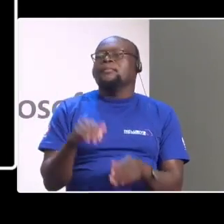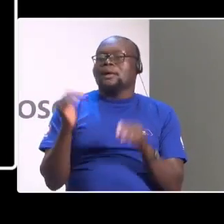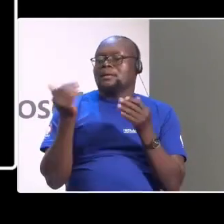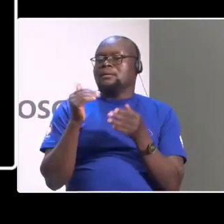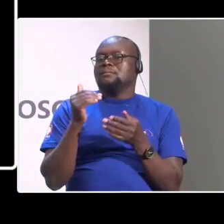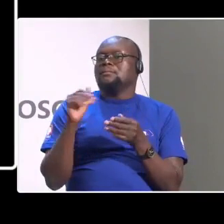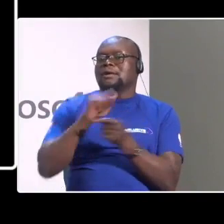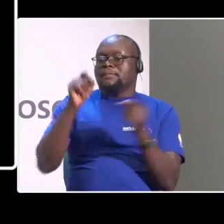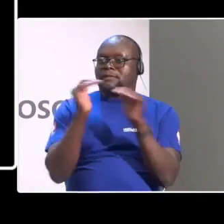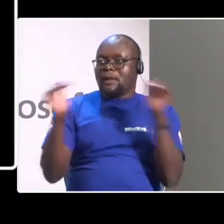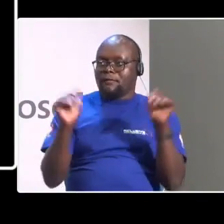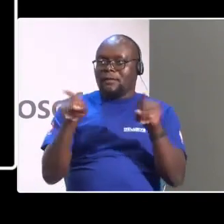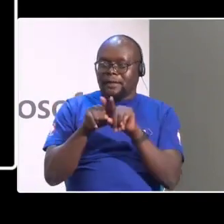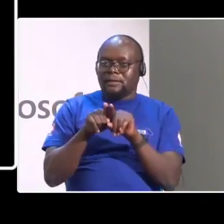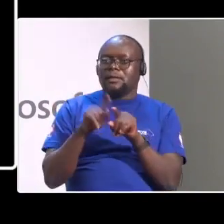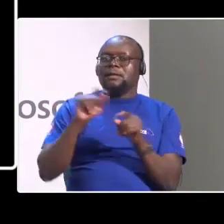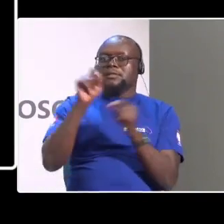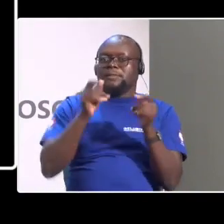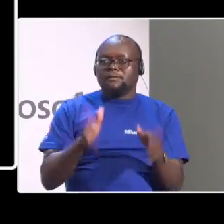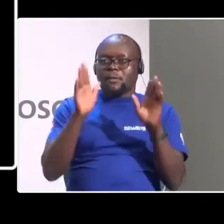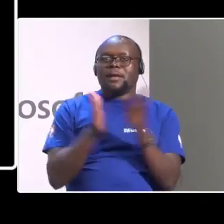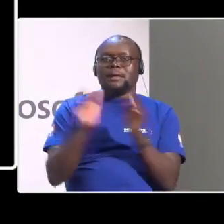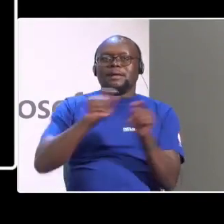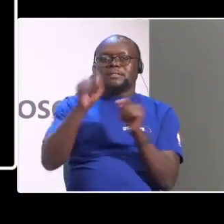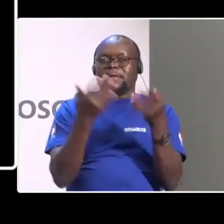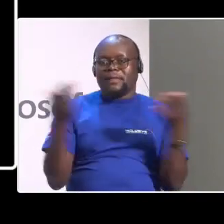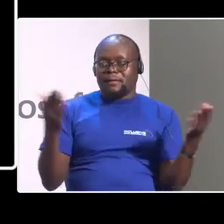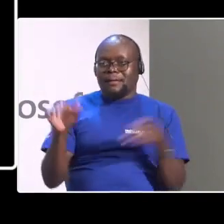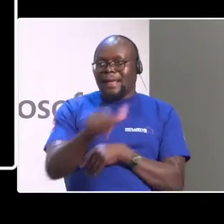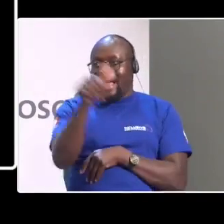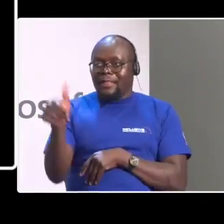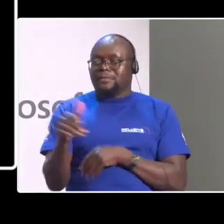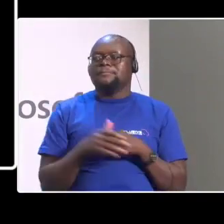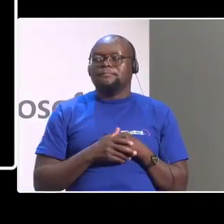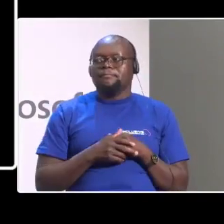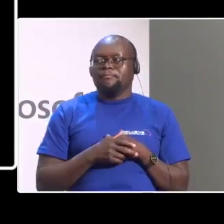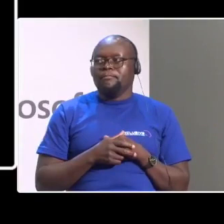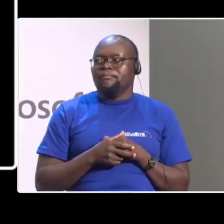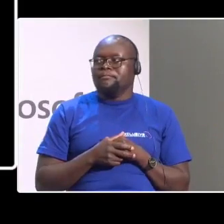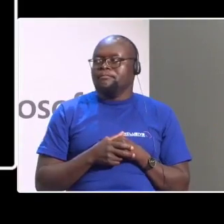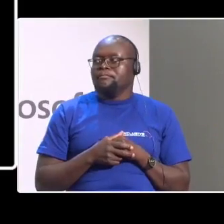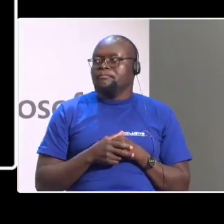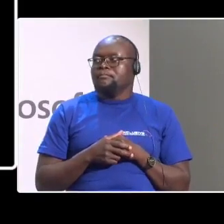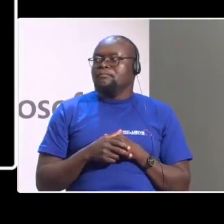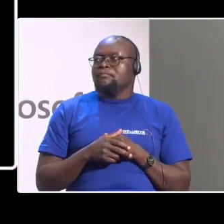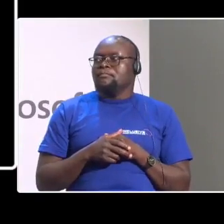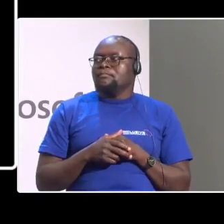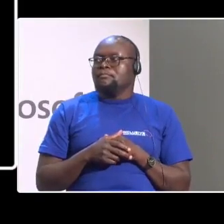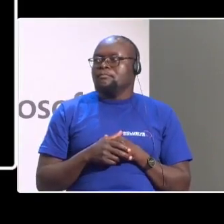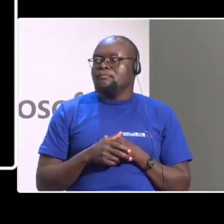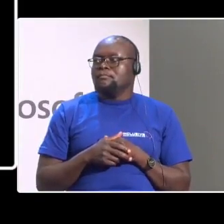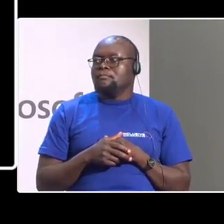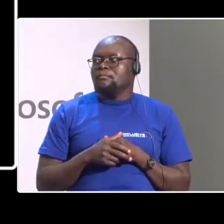level, and in a certain way, and a certain thing. Any others? You cannot be